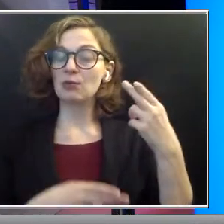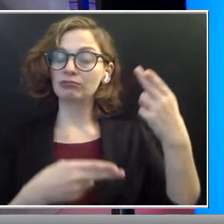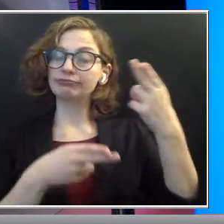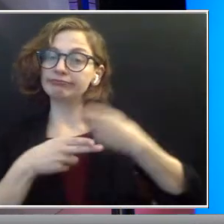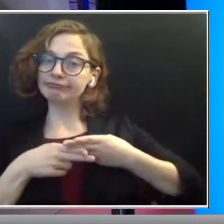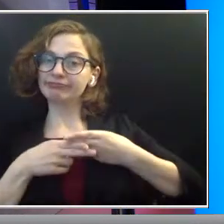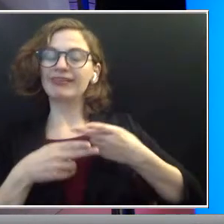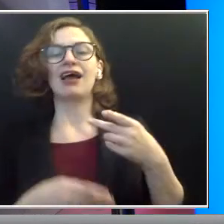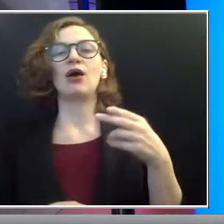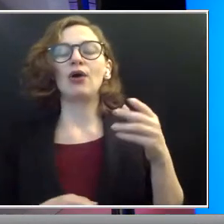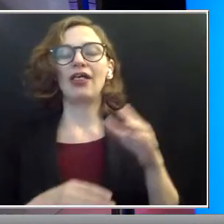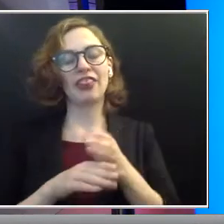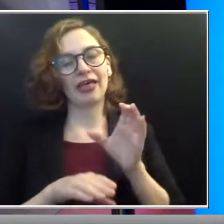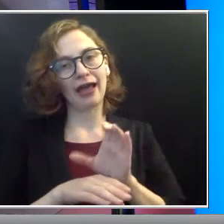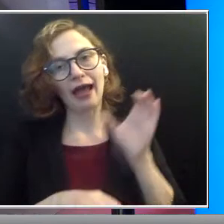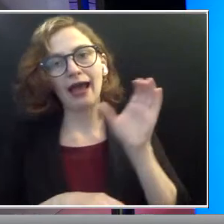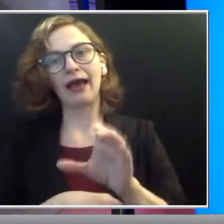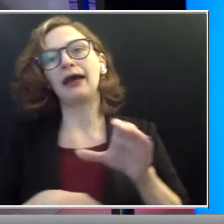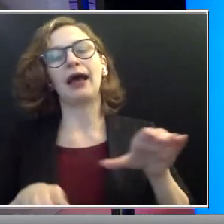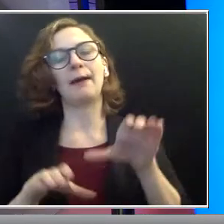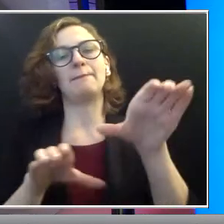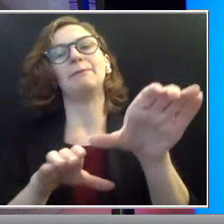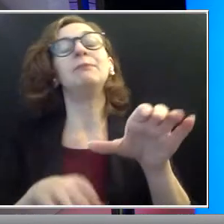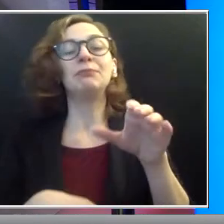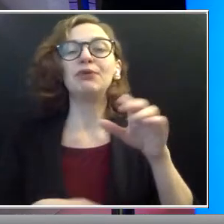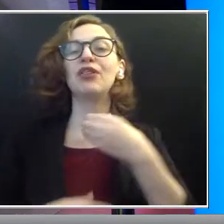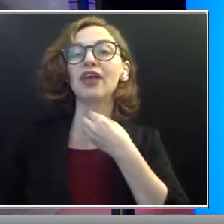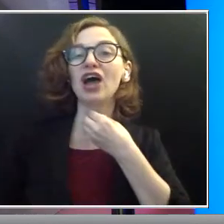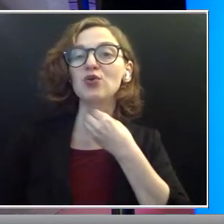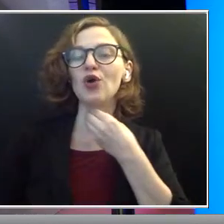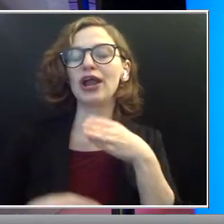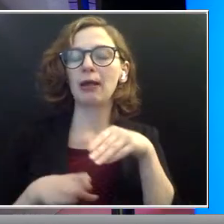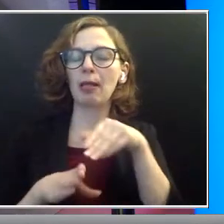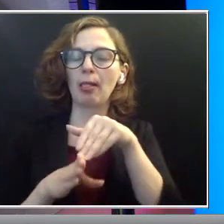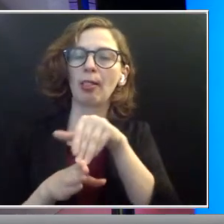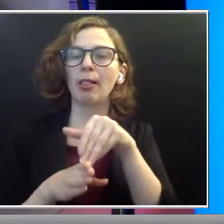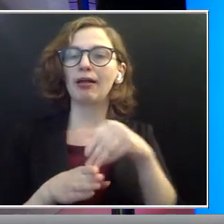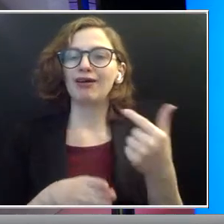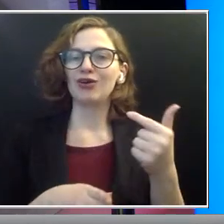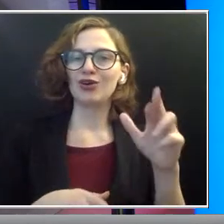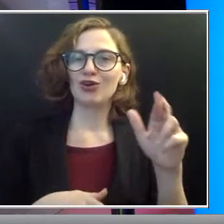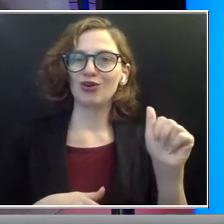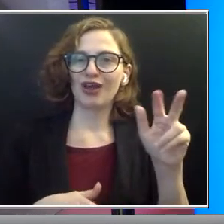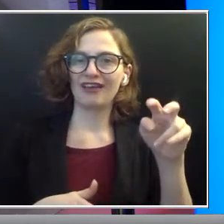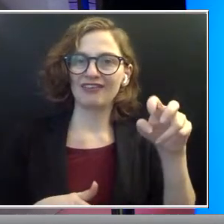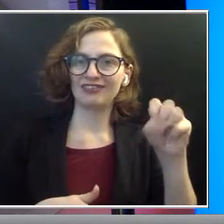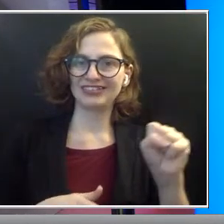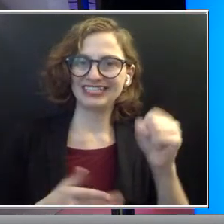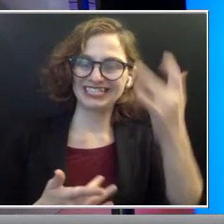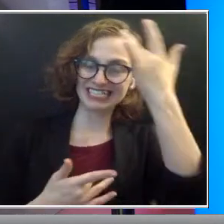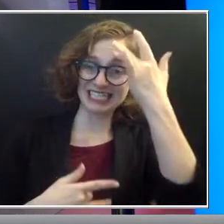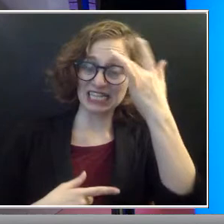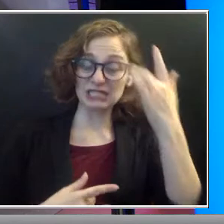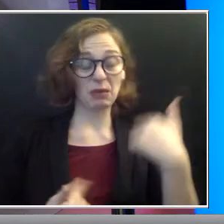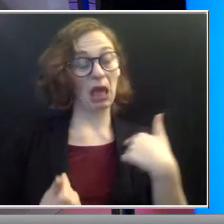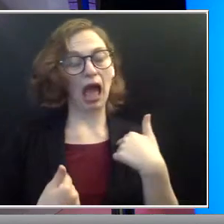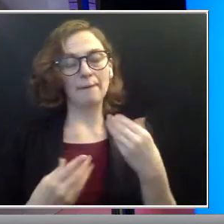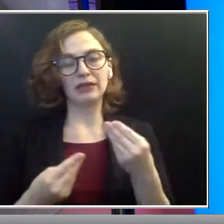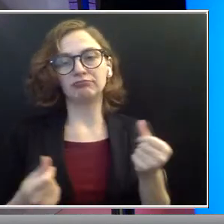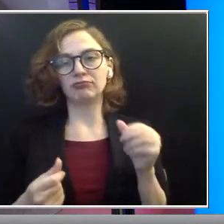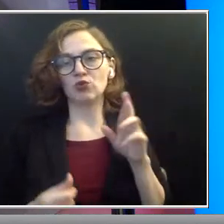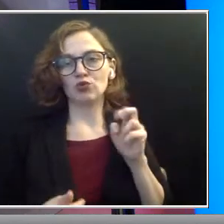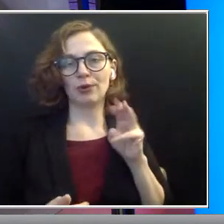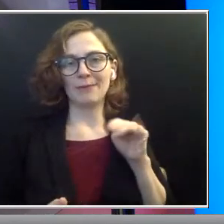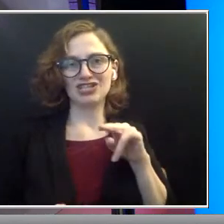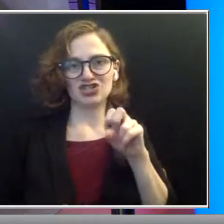remission now for more than 3 years. So you might be in remission for a very long time, hopefully forever. Hopefully, yes. Dr. Eck,